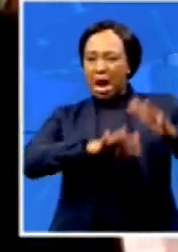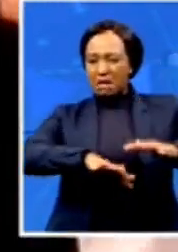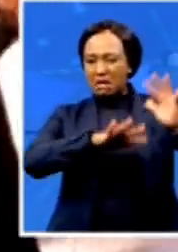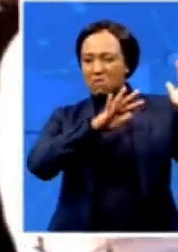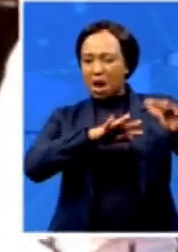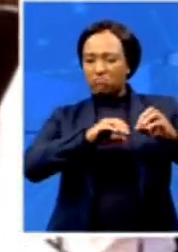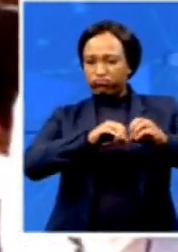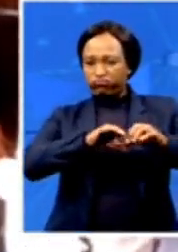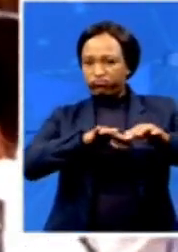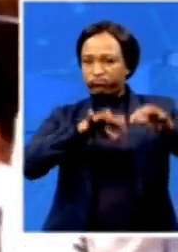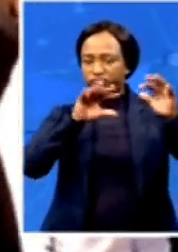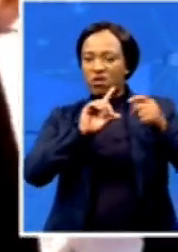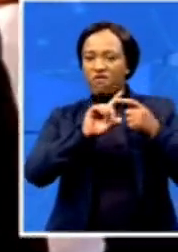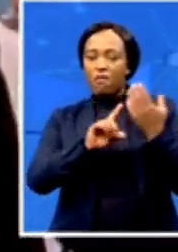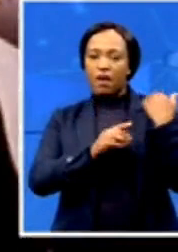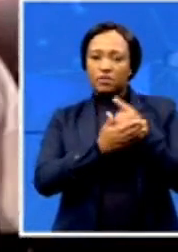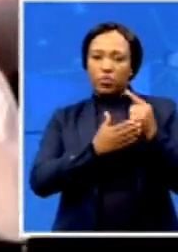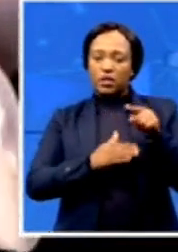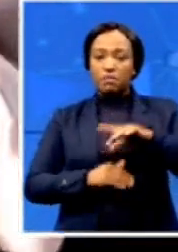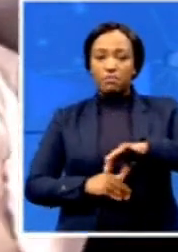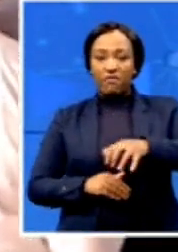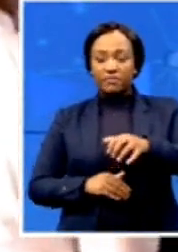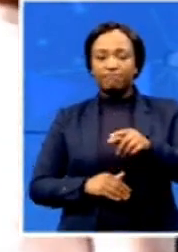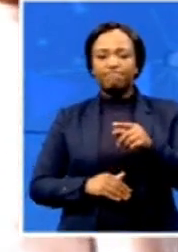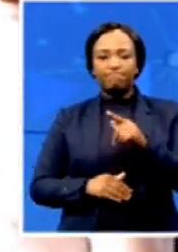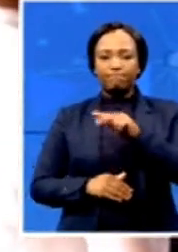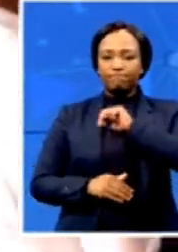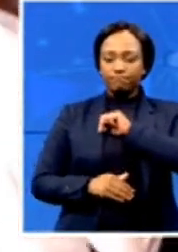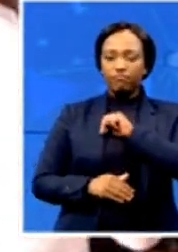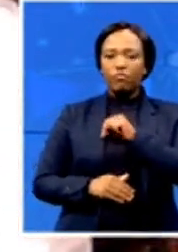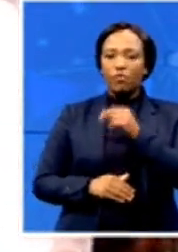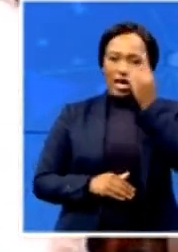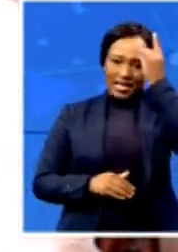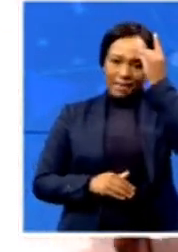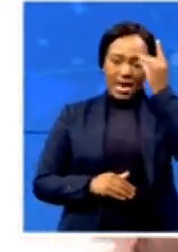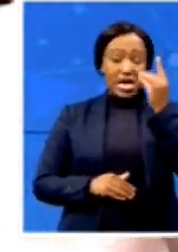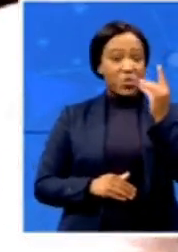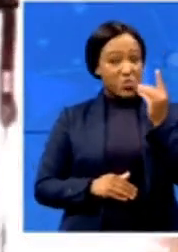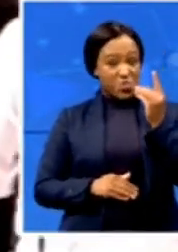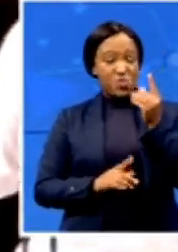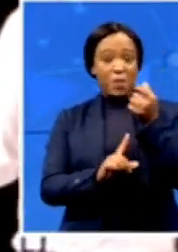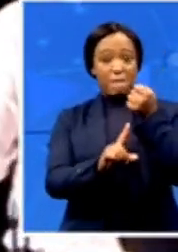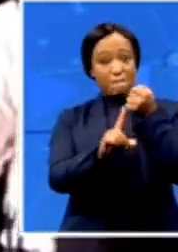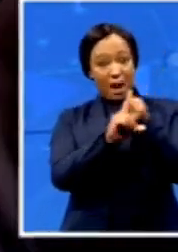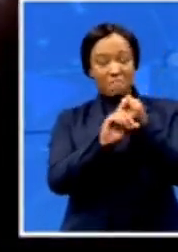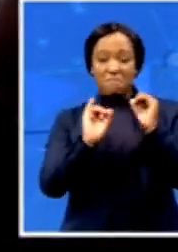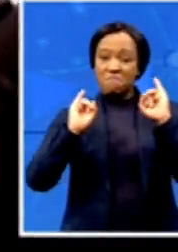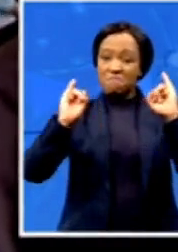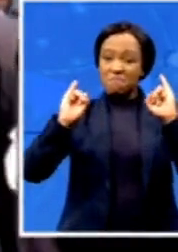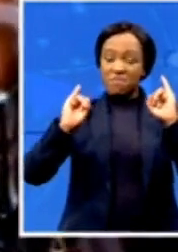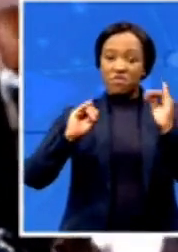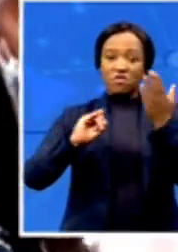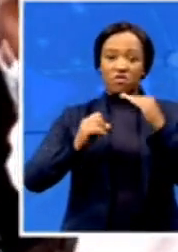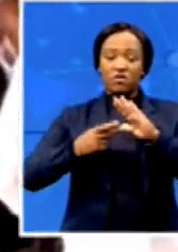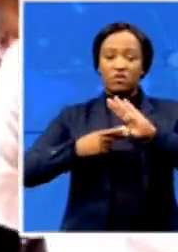in the province of KwaZulu-Natal, with eThekwini being the hardest hit, followed by Stenga, or formerly known